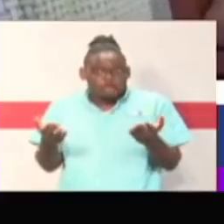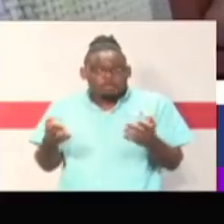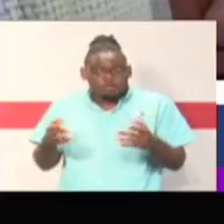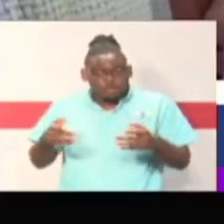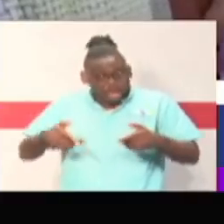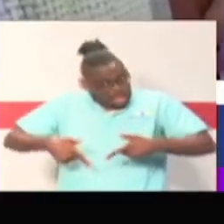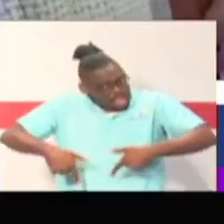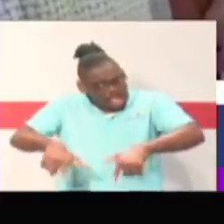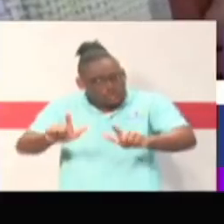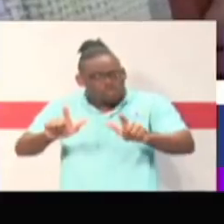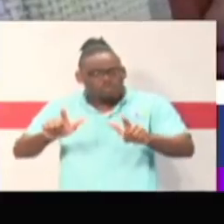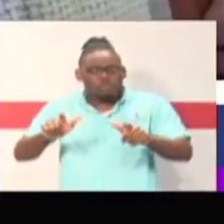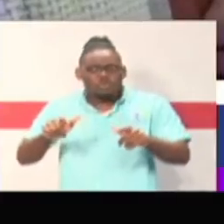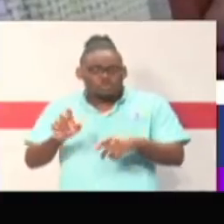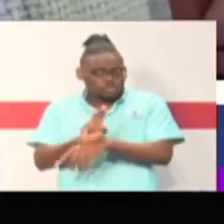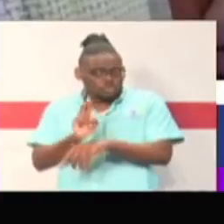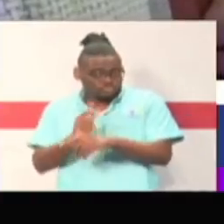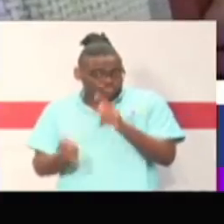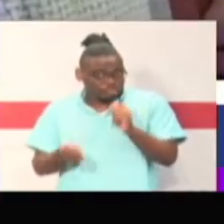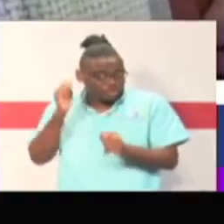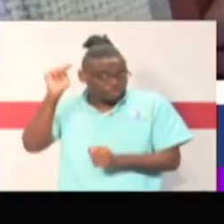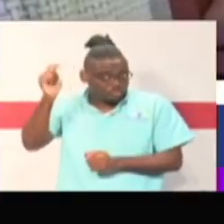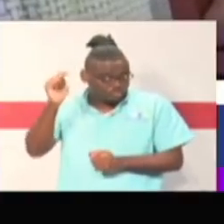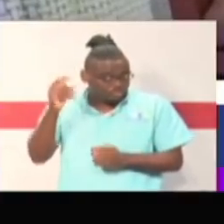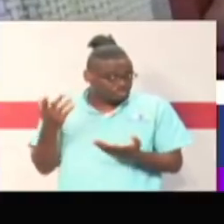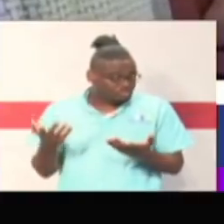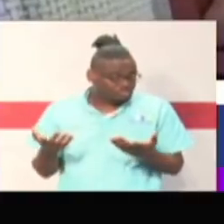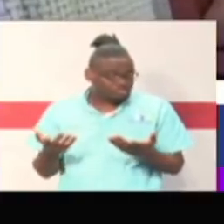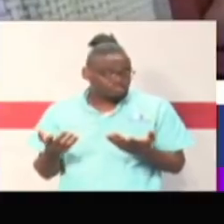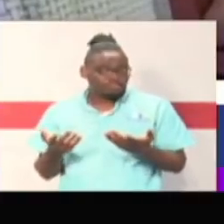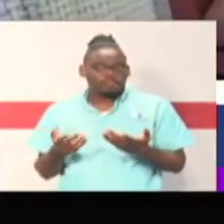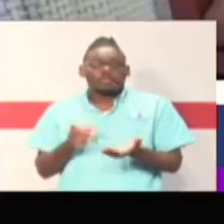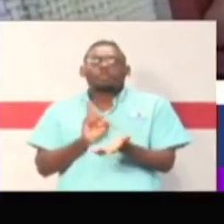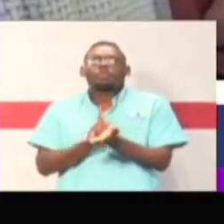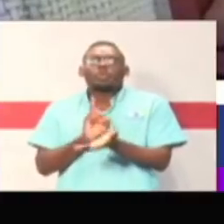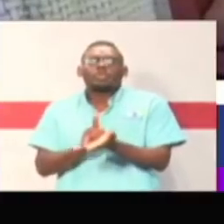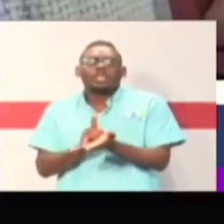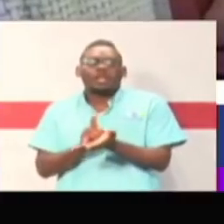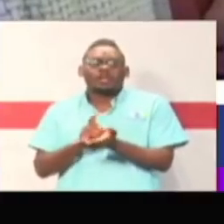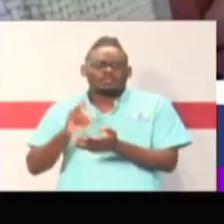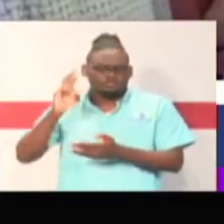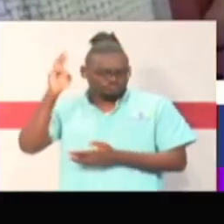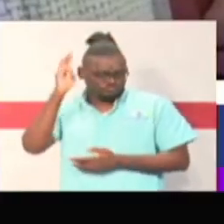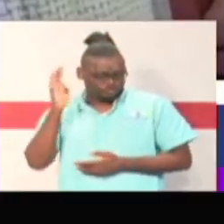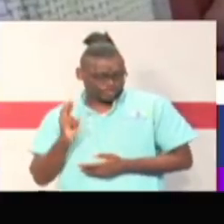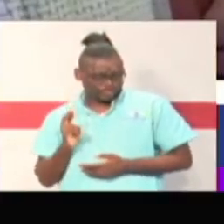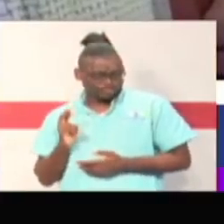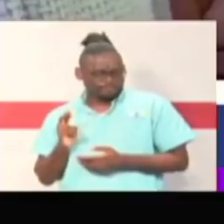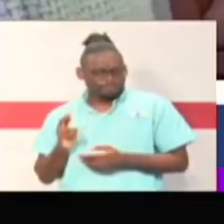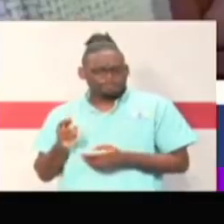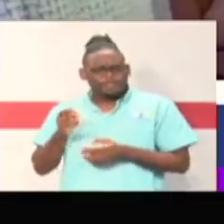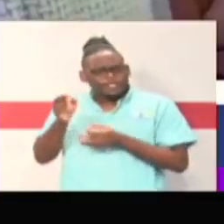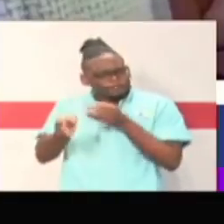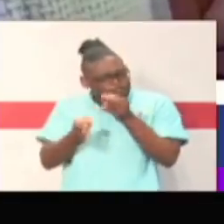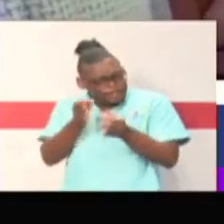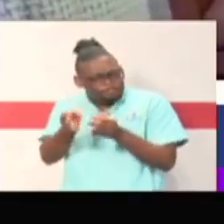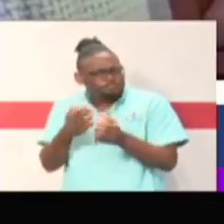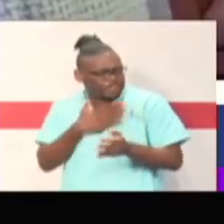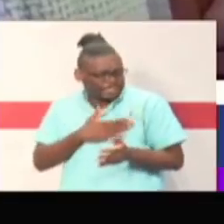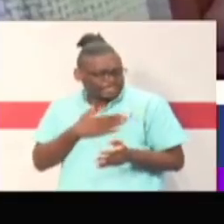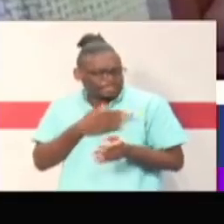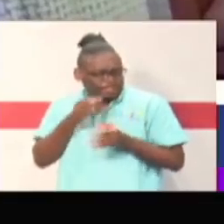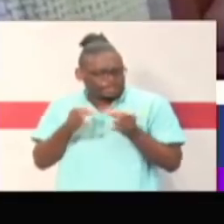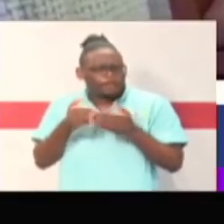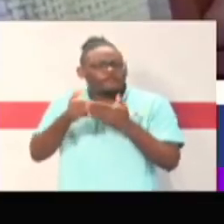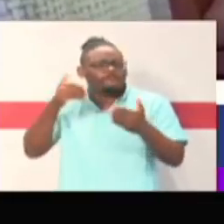Miriam Abdul-Richards. Dr. Richards, I just want something explained here for me. Before we had a